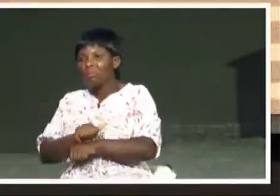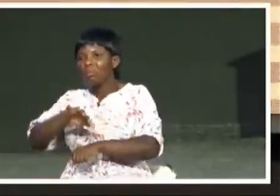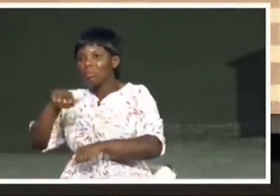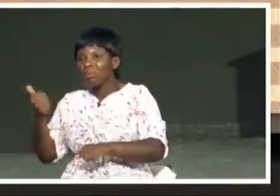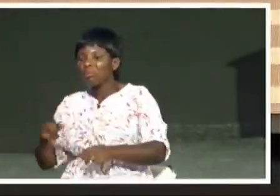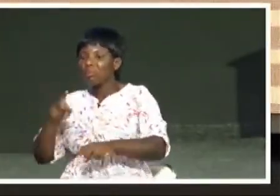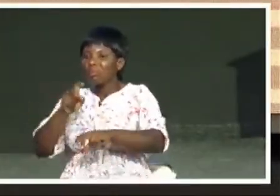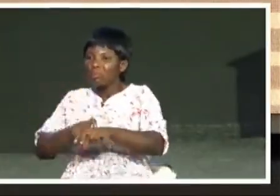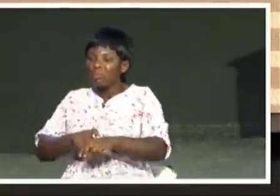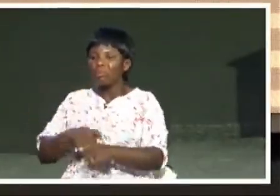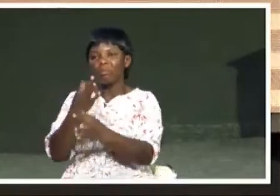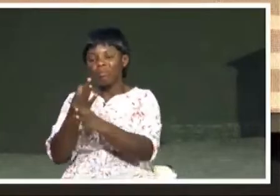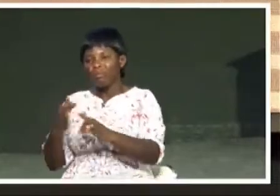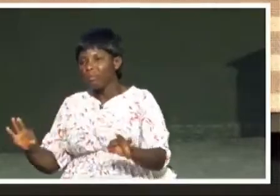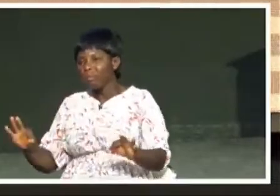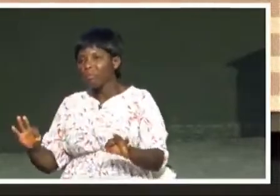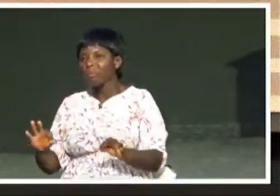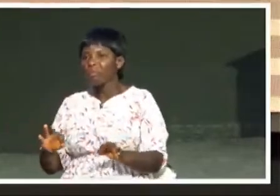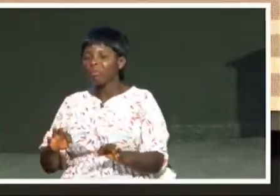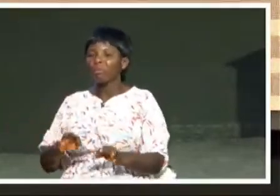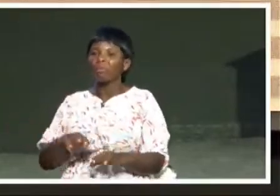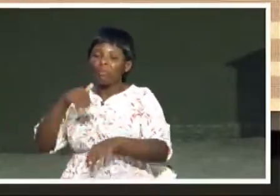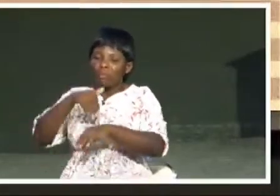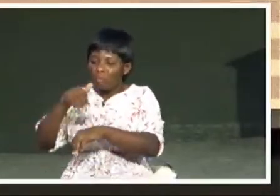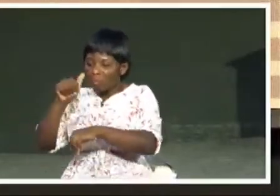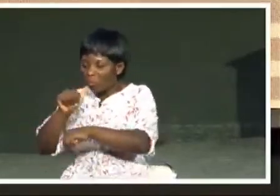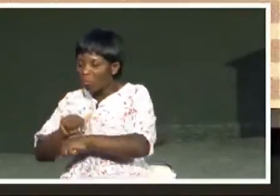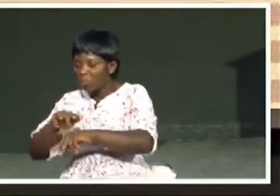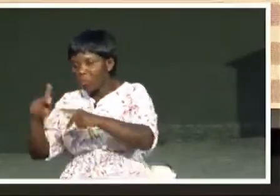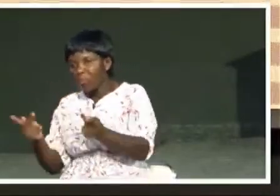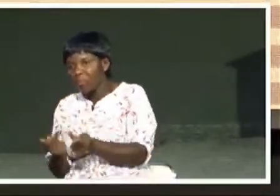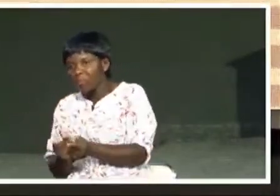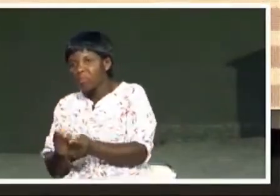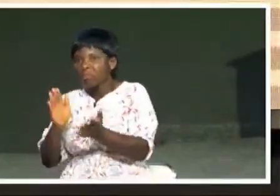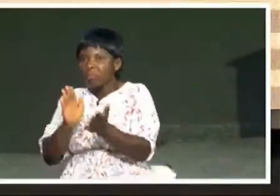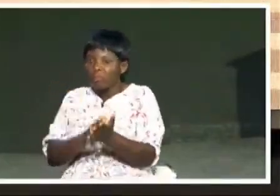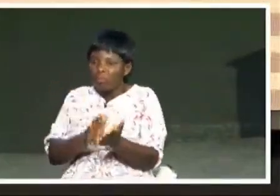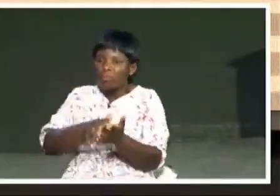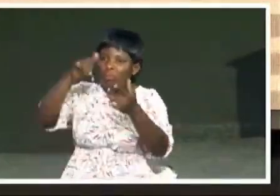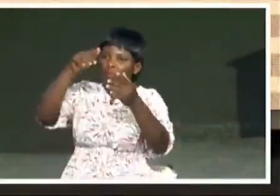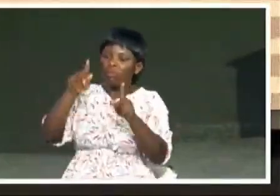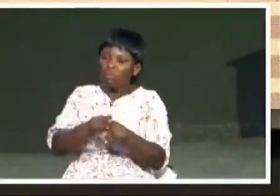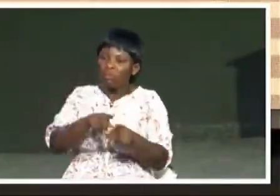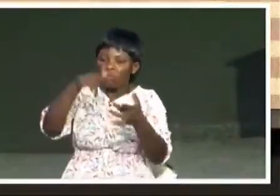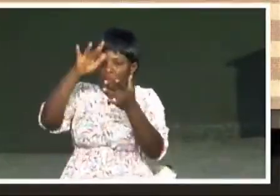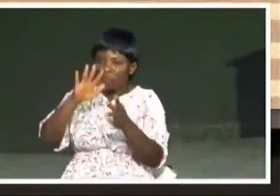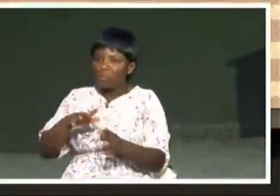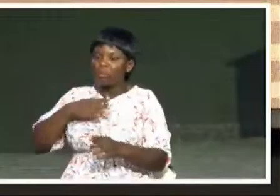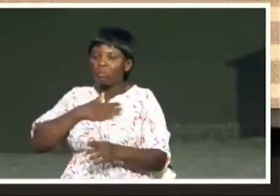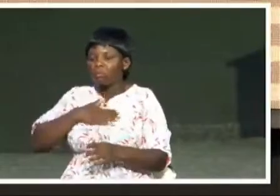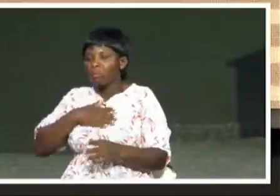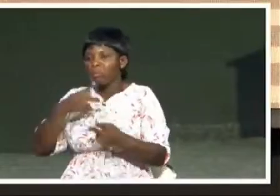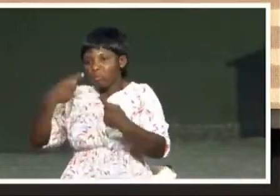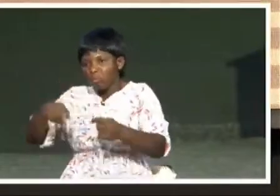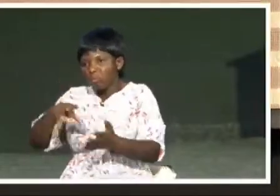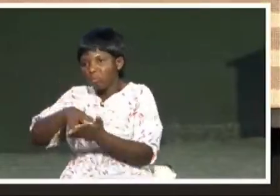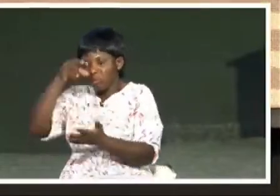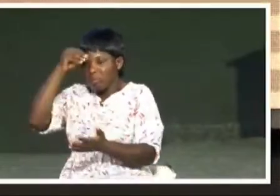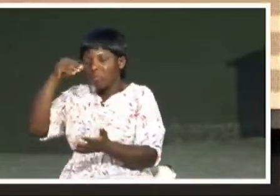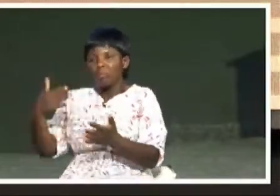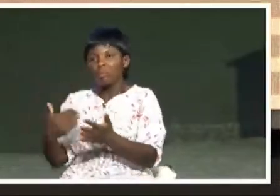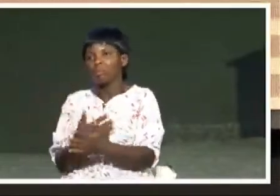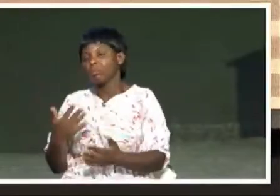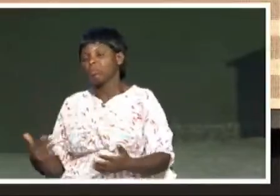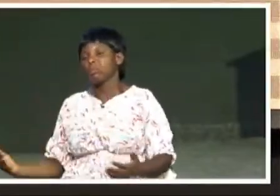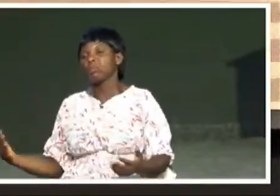always learn something new, improve your human capital, and if you are clever enough to determine those skills